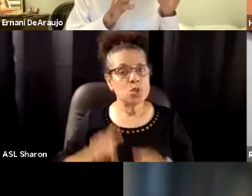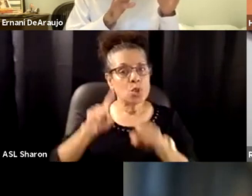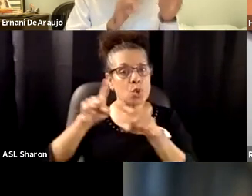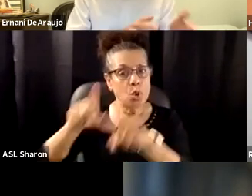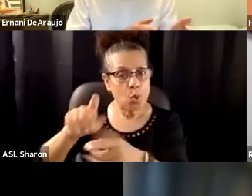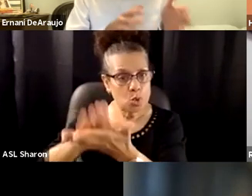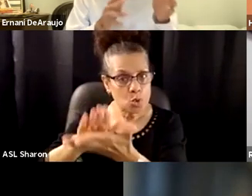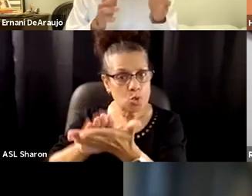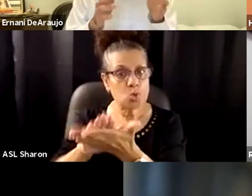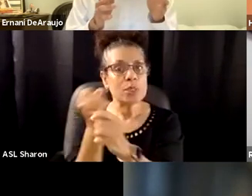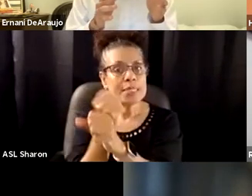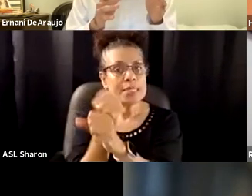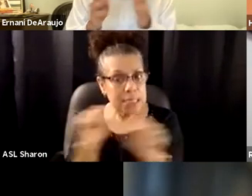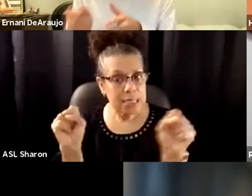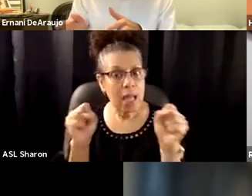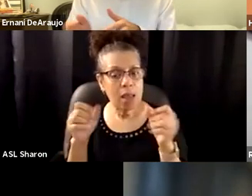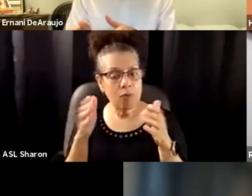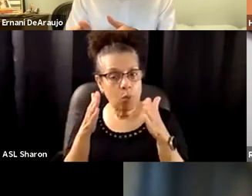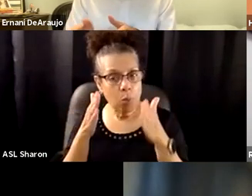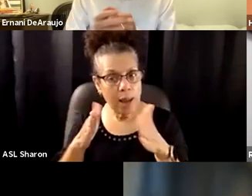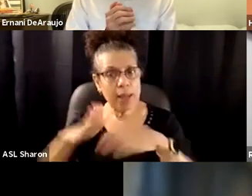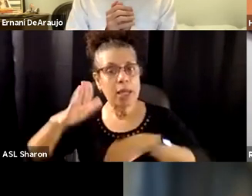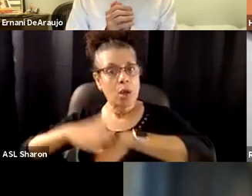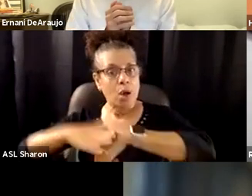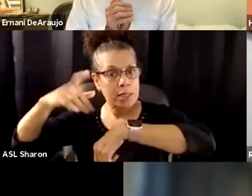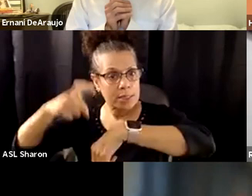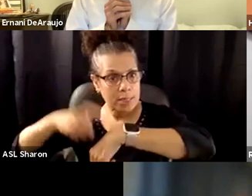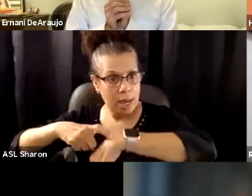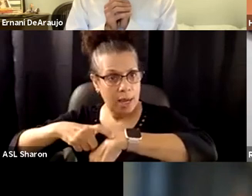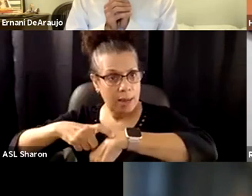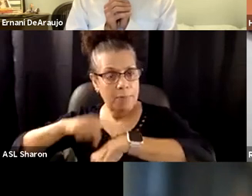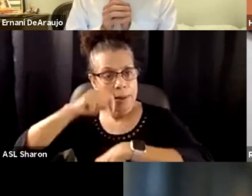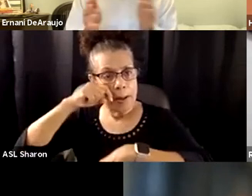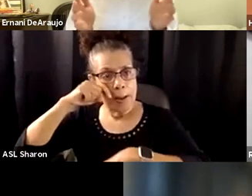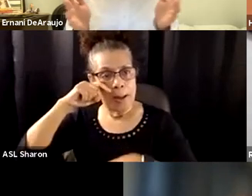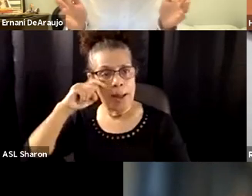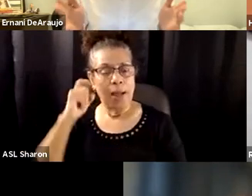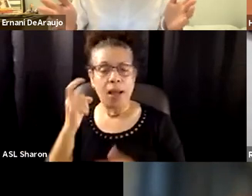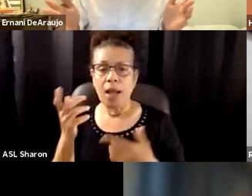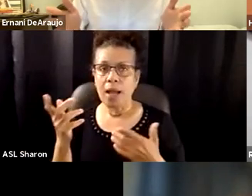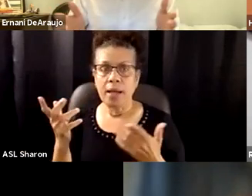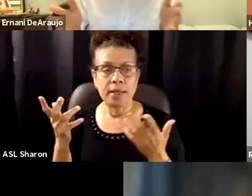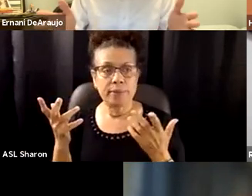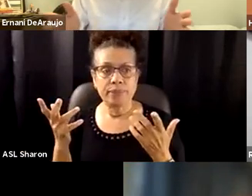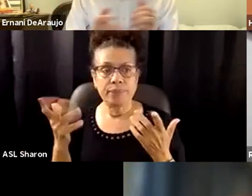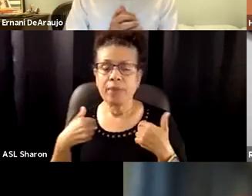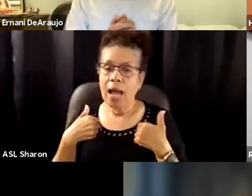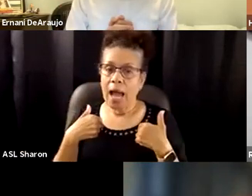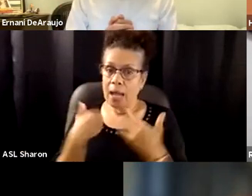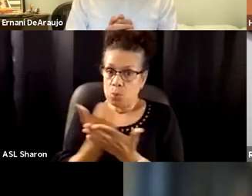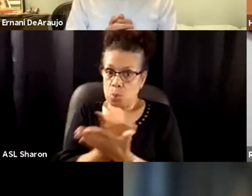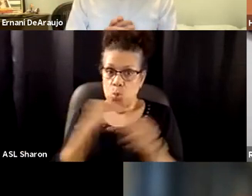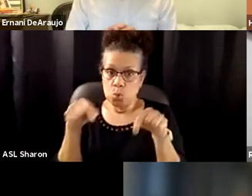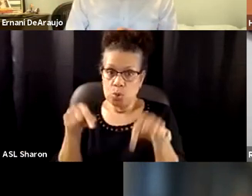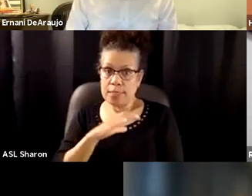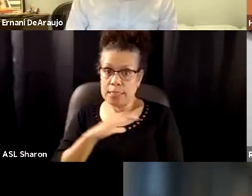in a in a safely uh uh timely way uh and uh and you know i'm new to this committee uh